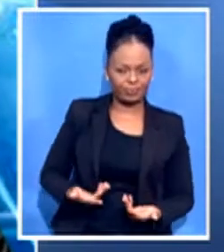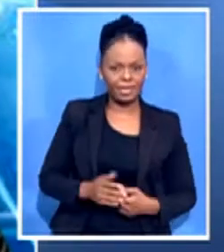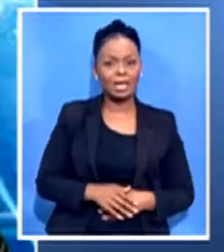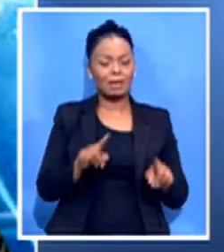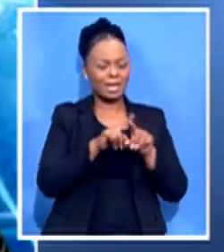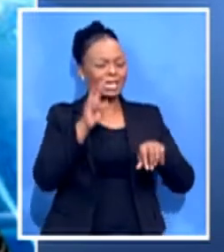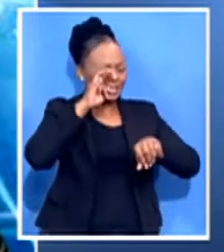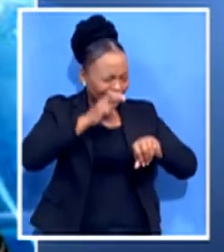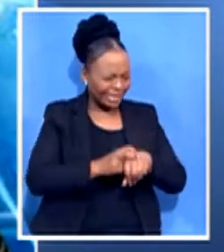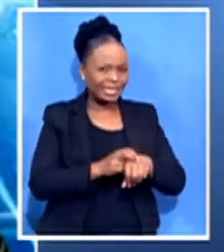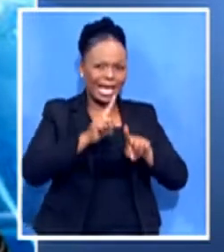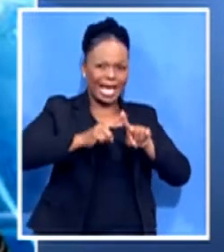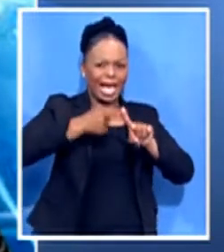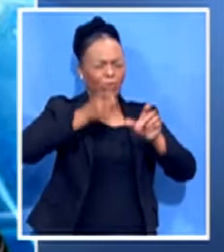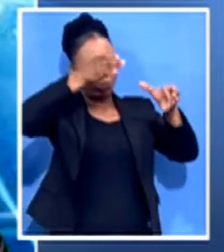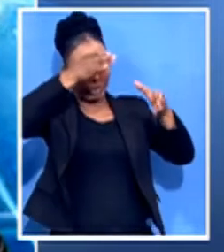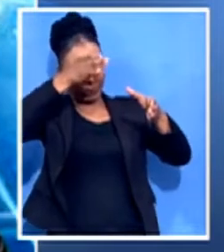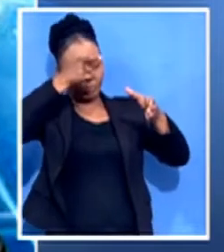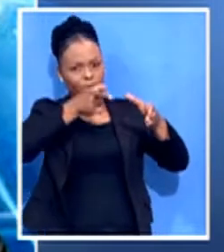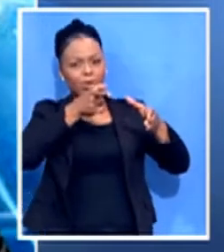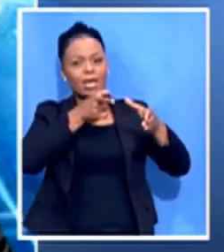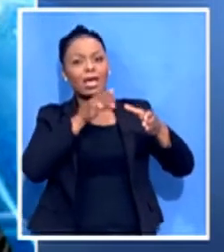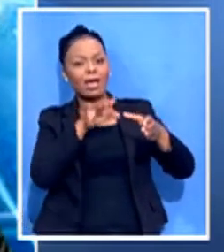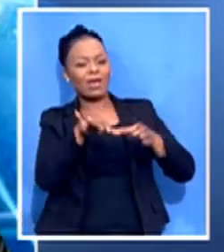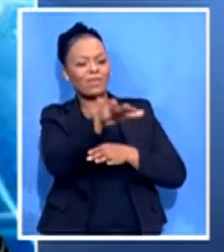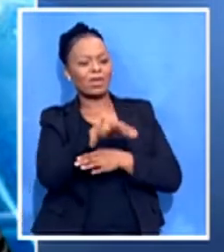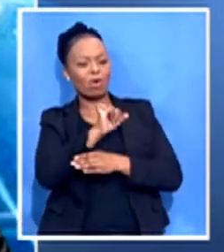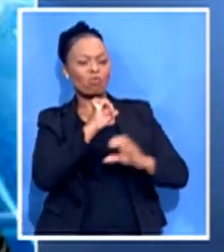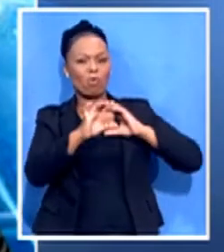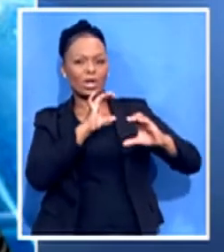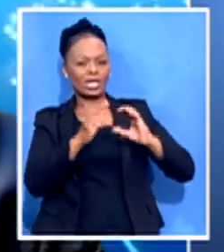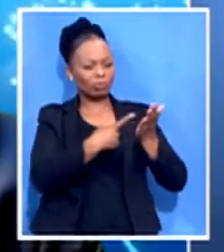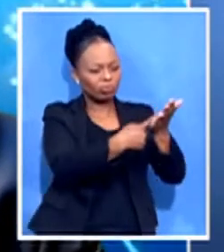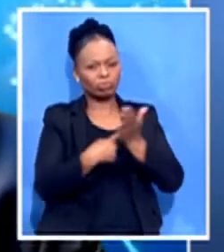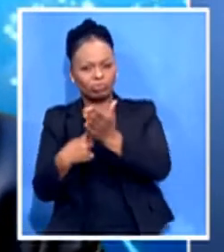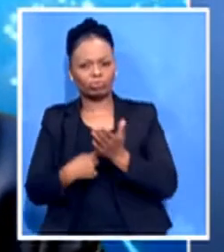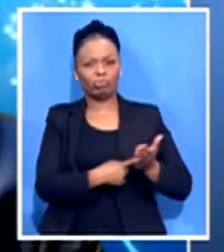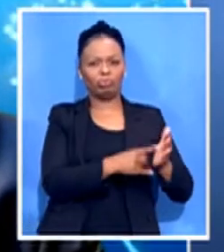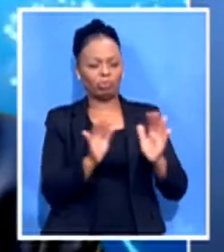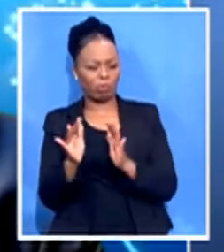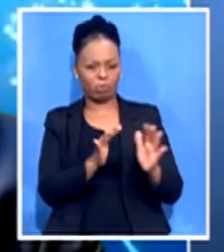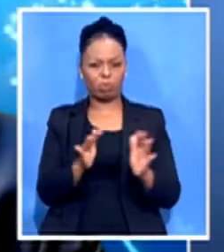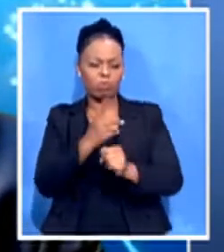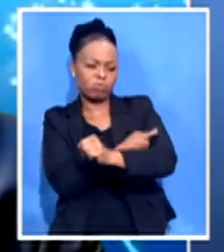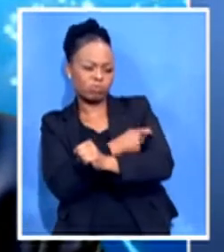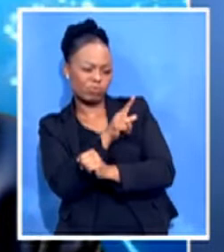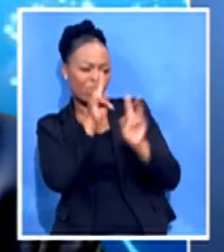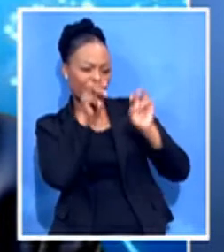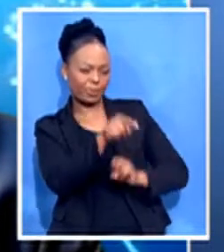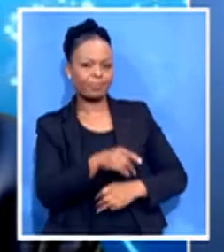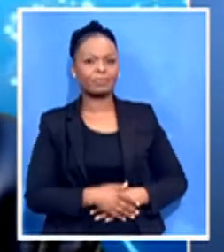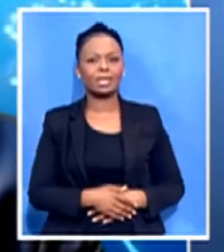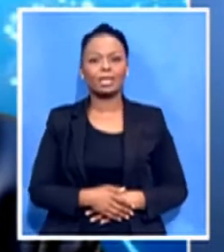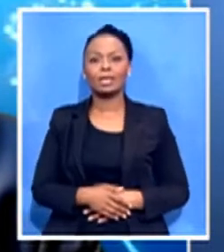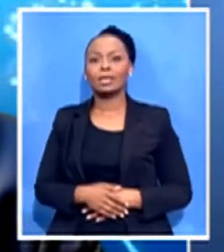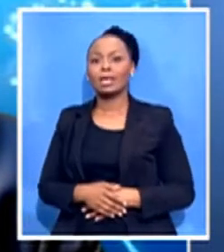of communication to really pass that kind of a message. Yeah, you serve on two platforms that are really engaging the president